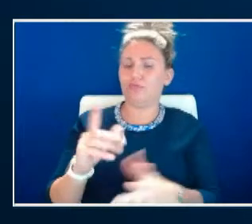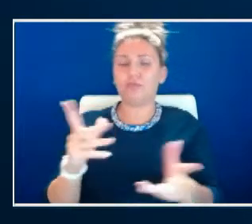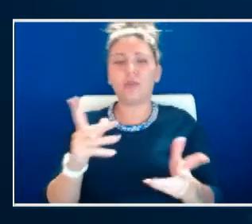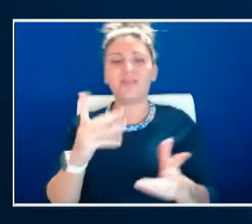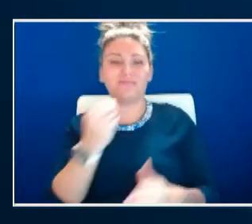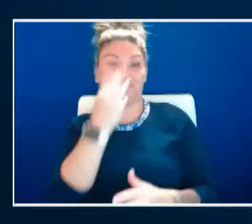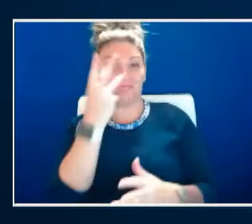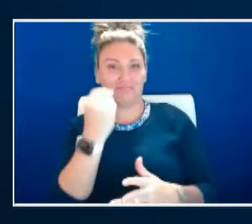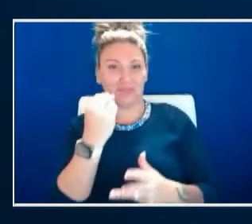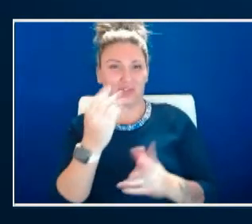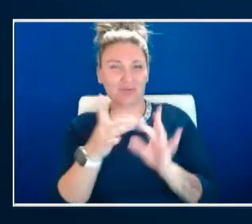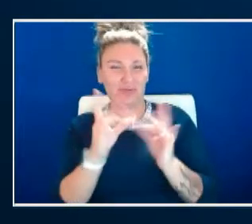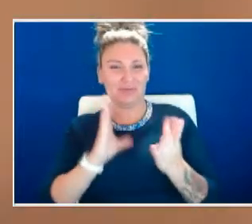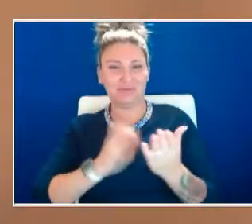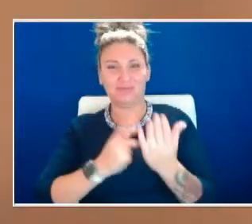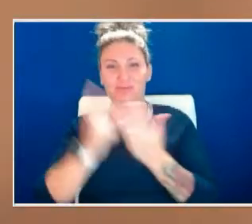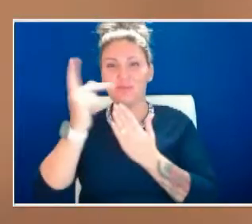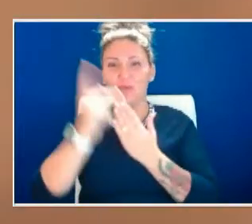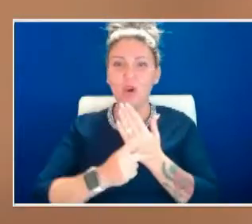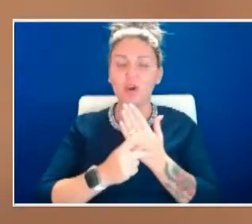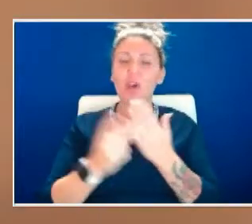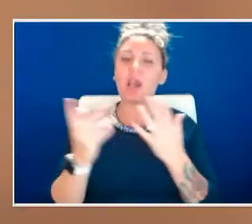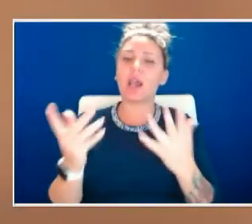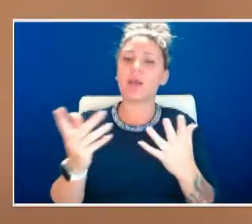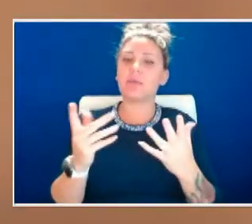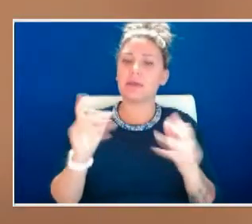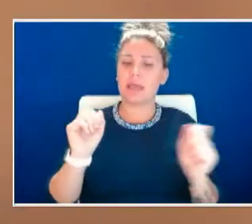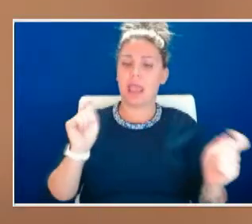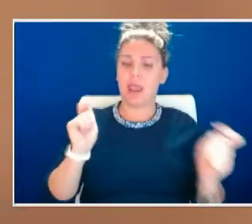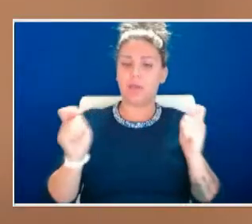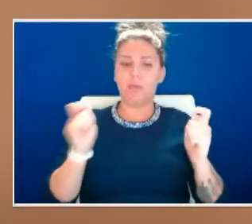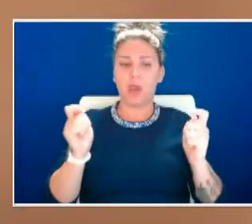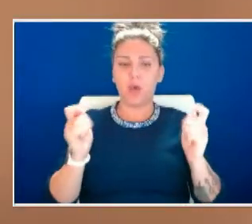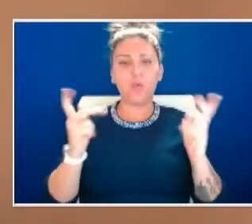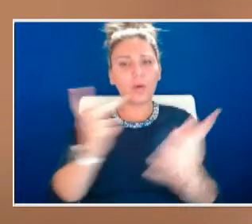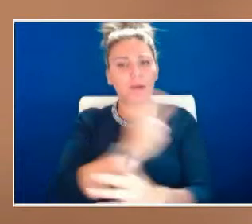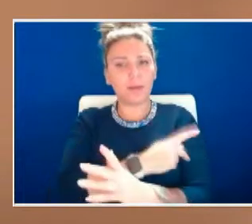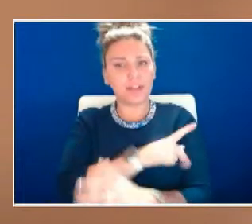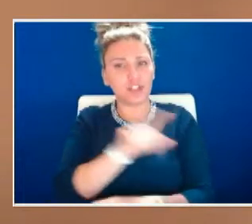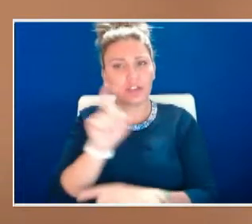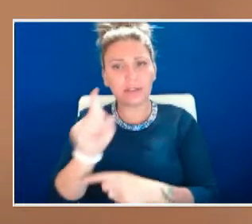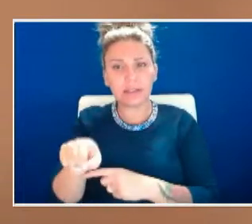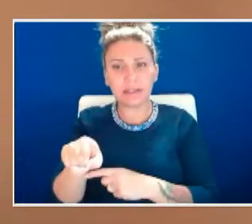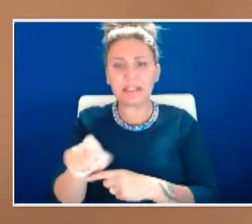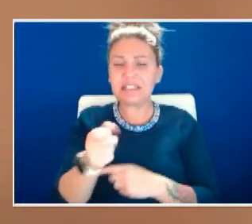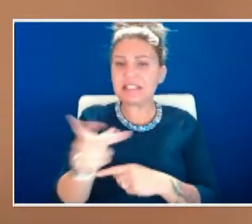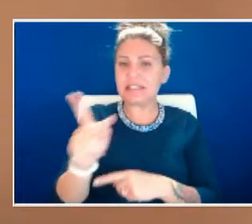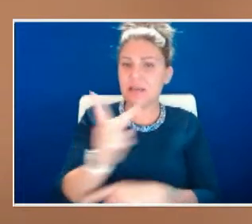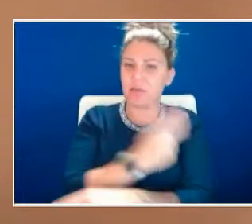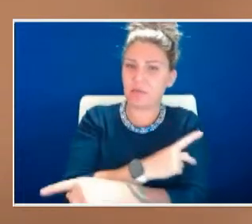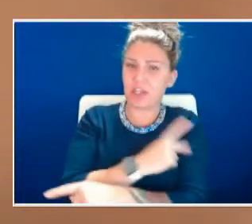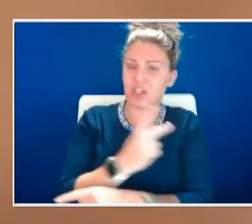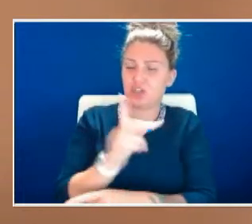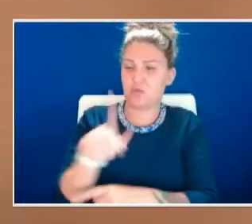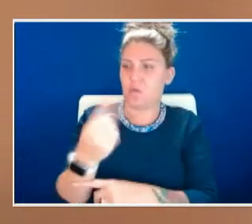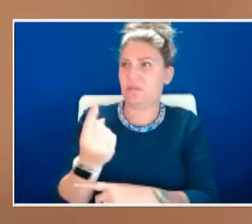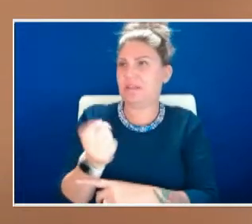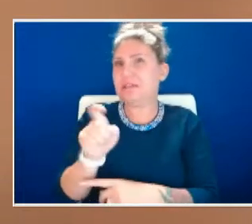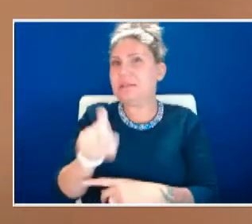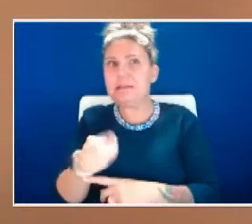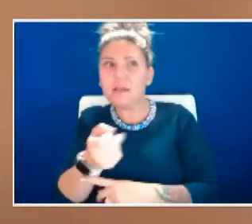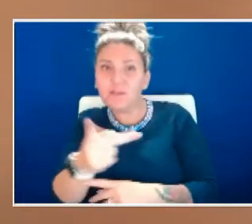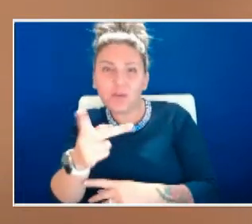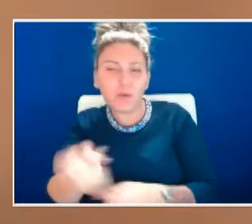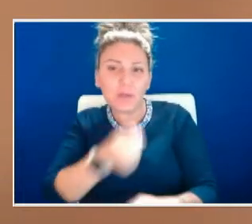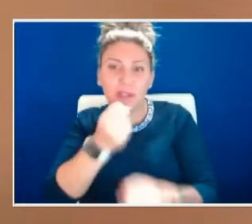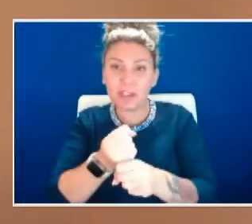of our program is we're really able to tailor it to what is the patient needing. Some of our patients only need a few years. Someone like Cammie,